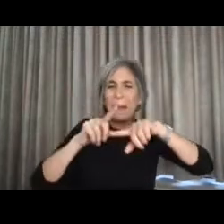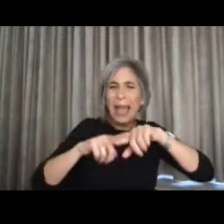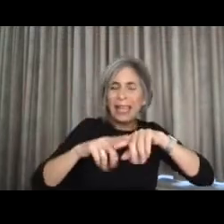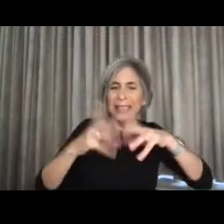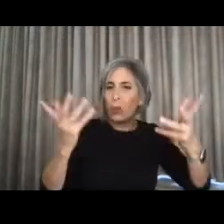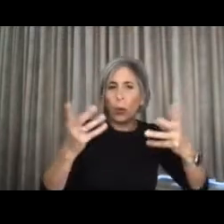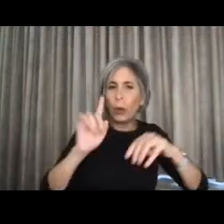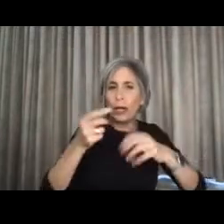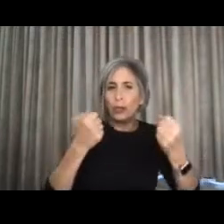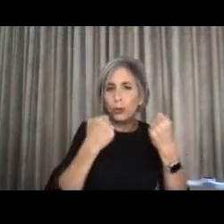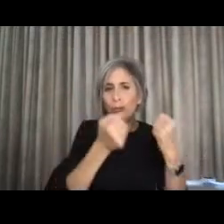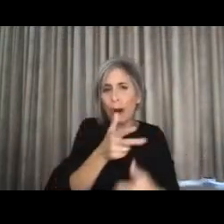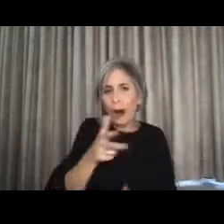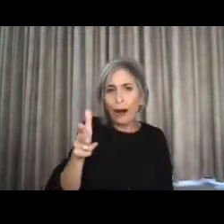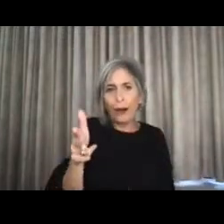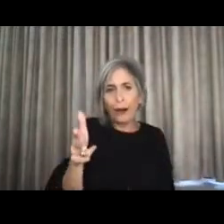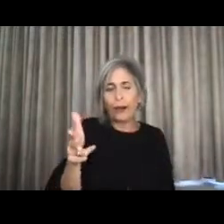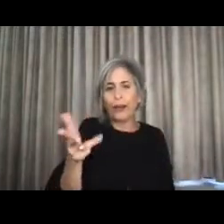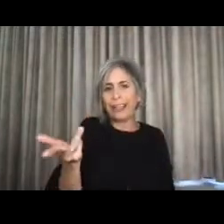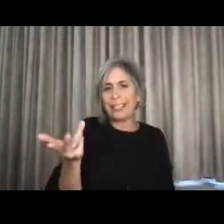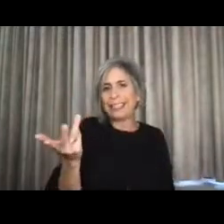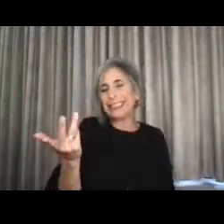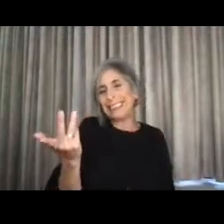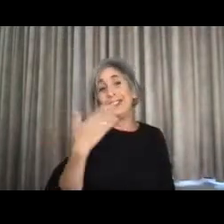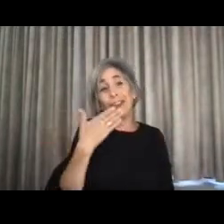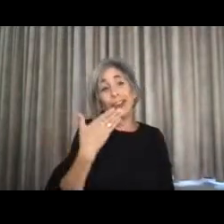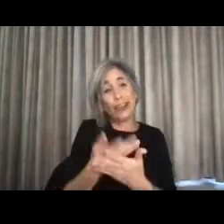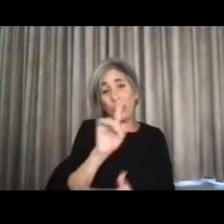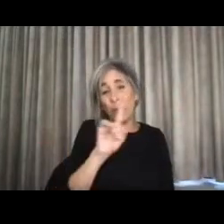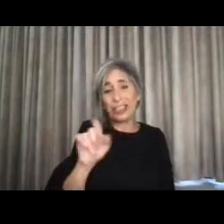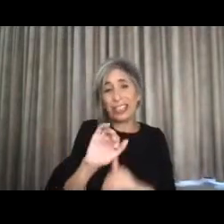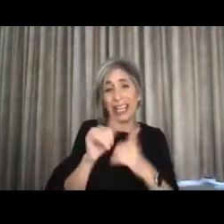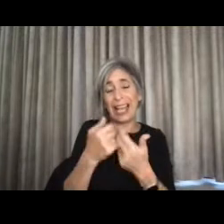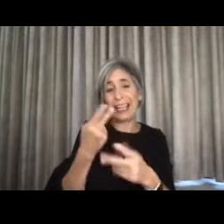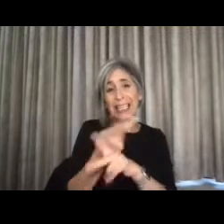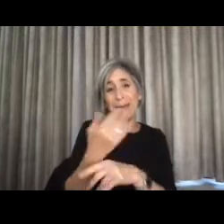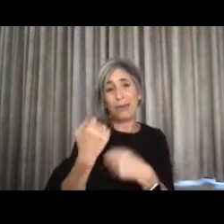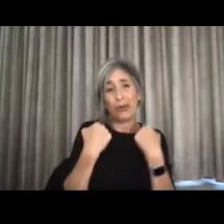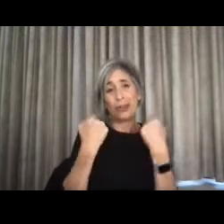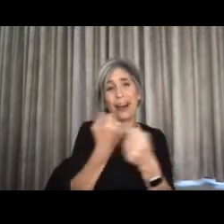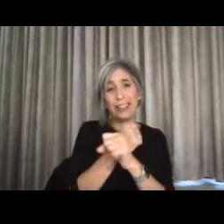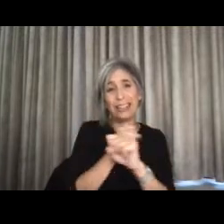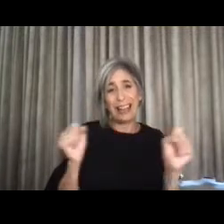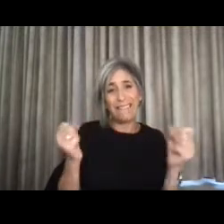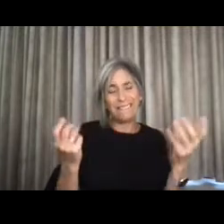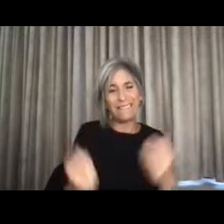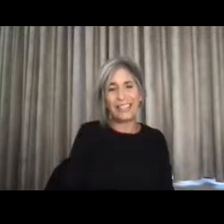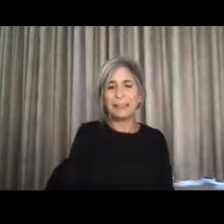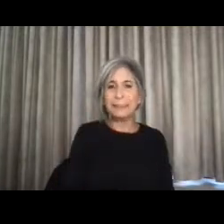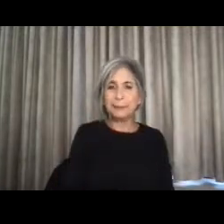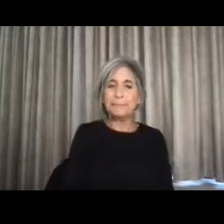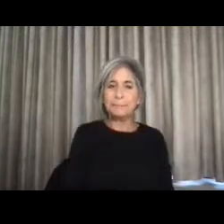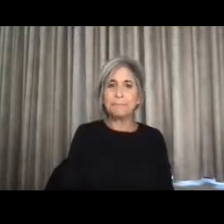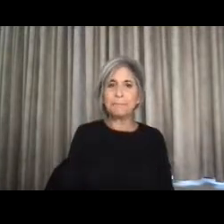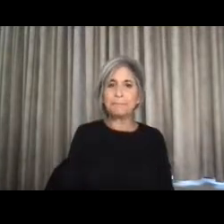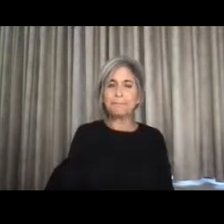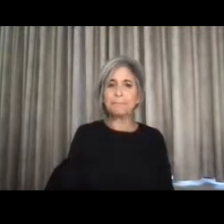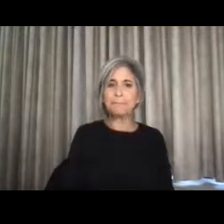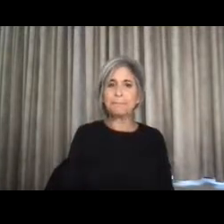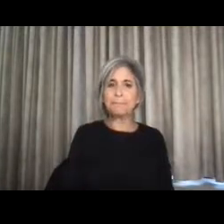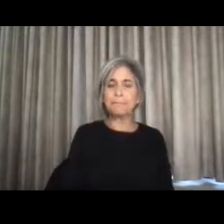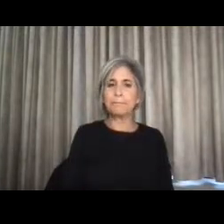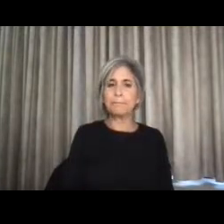debris. But yes, that is a good question on how to secure your vehicle. Great question. Thank you. Okay,